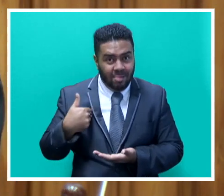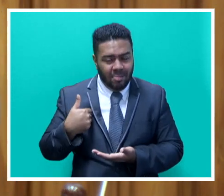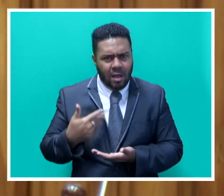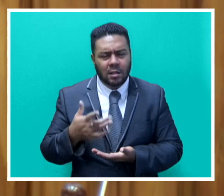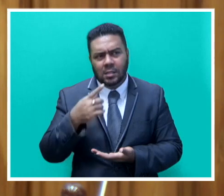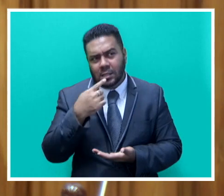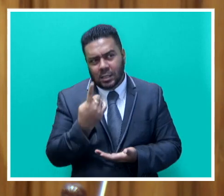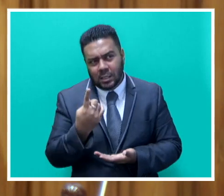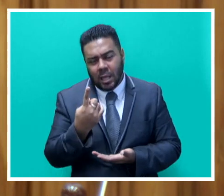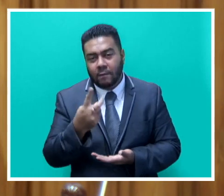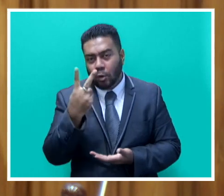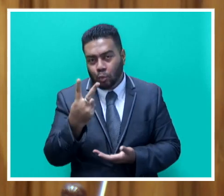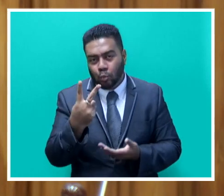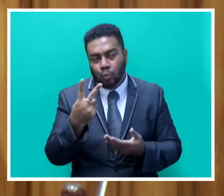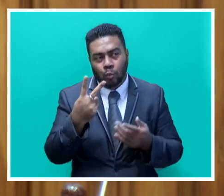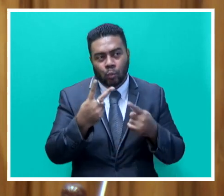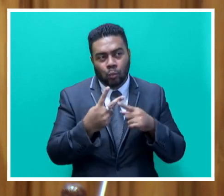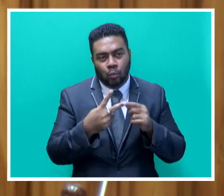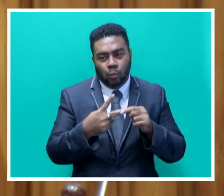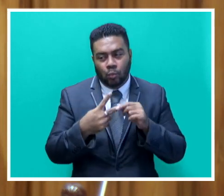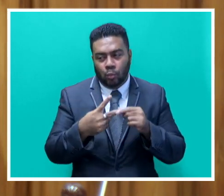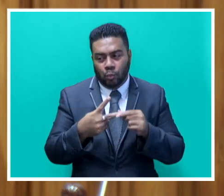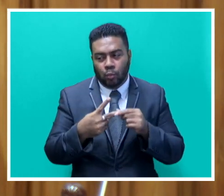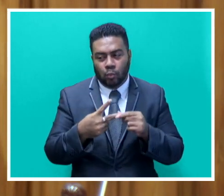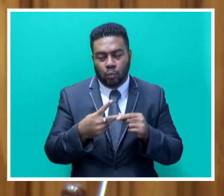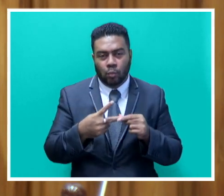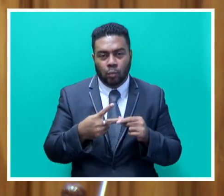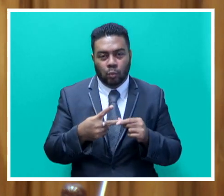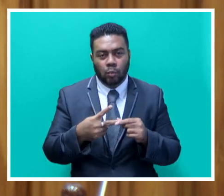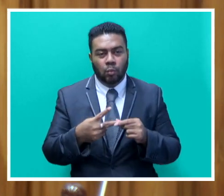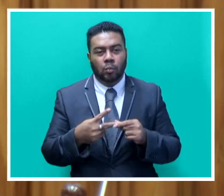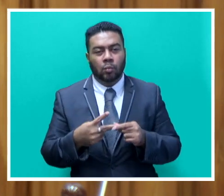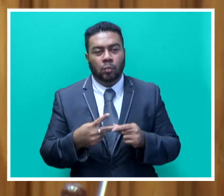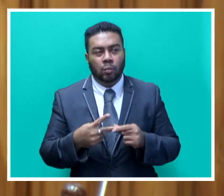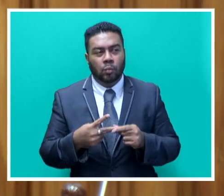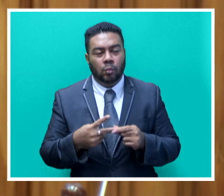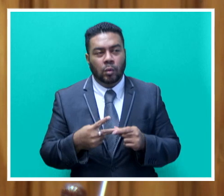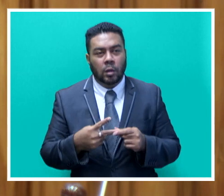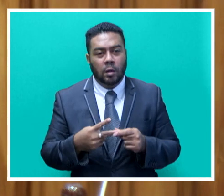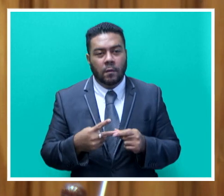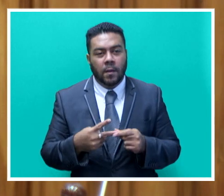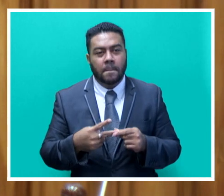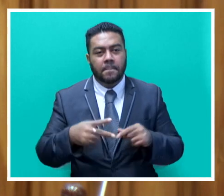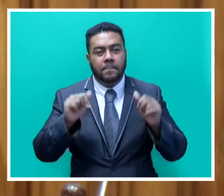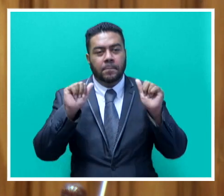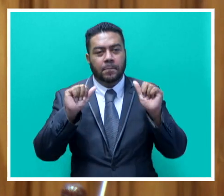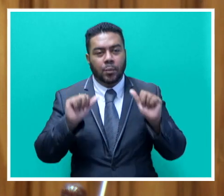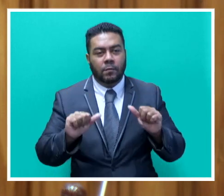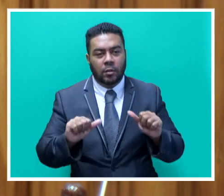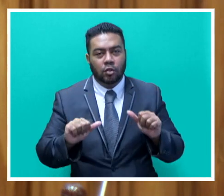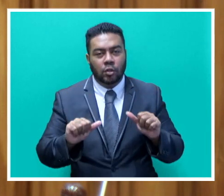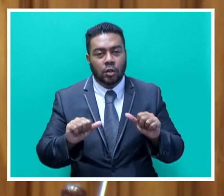based specifically on 2 broad strategies. Our primary public health interventions, we focus on prevention of an outbreak and the protection of